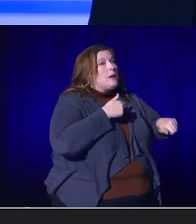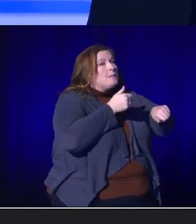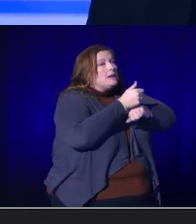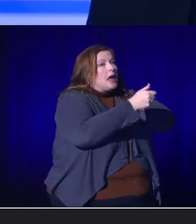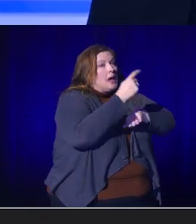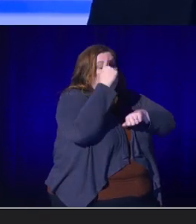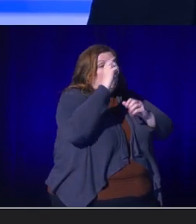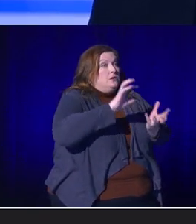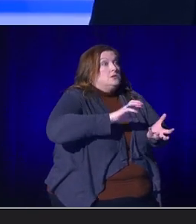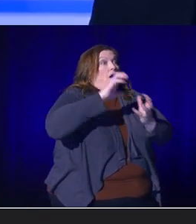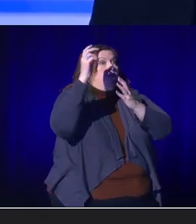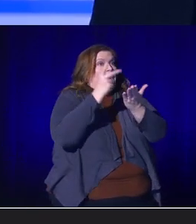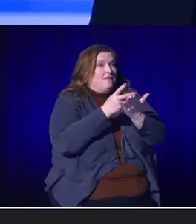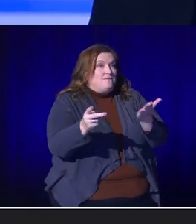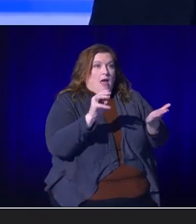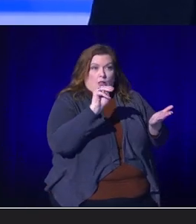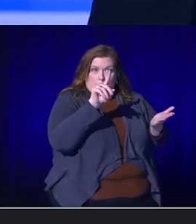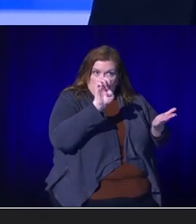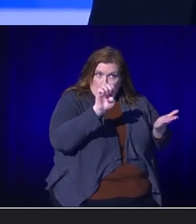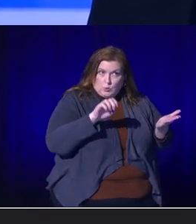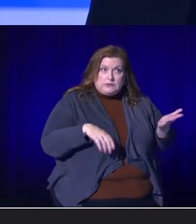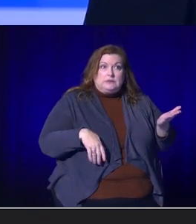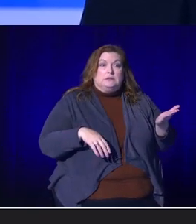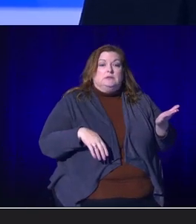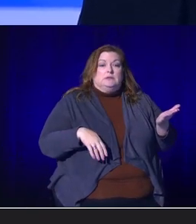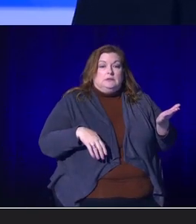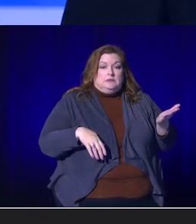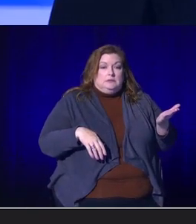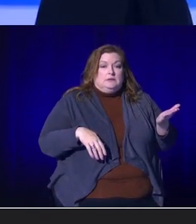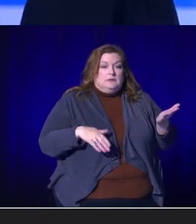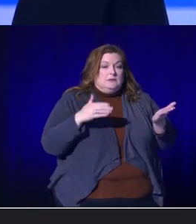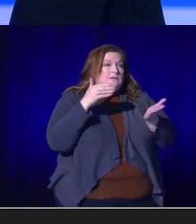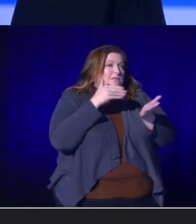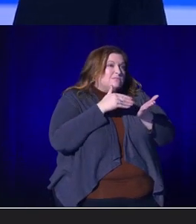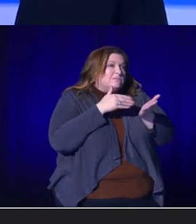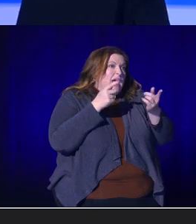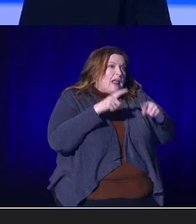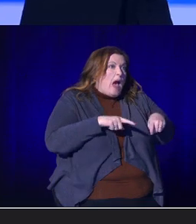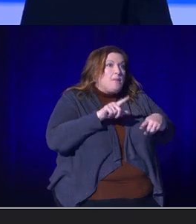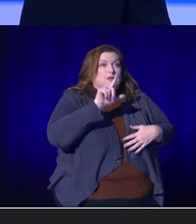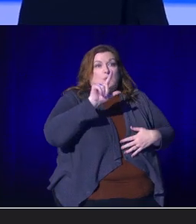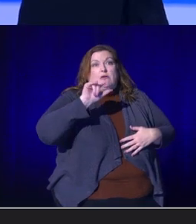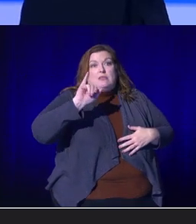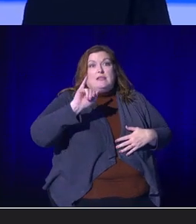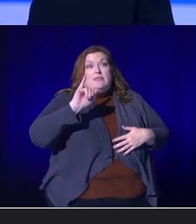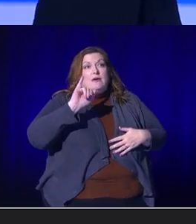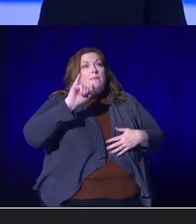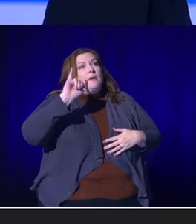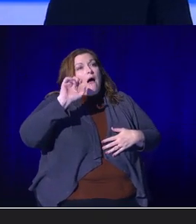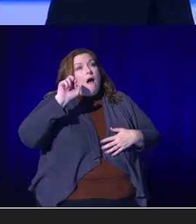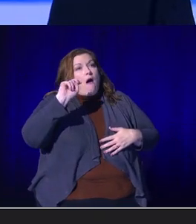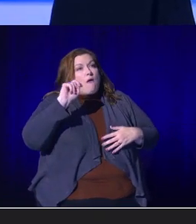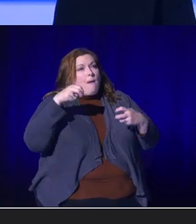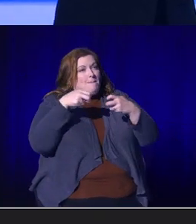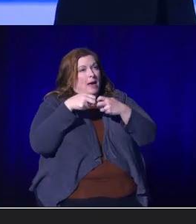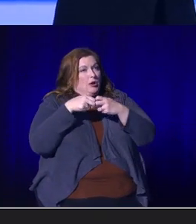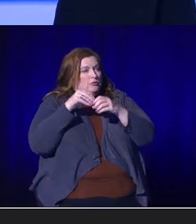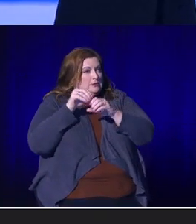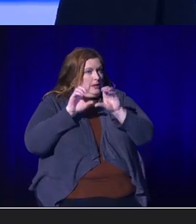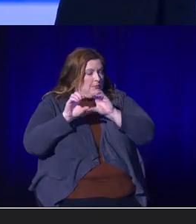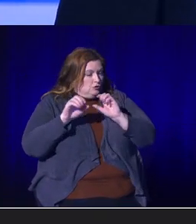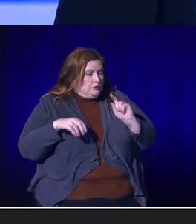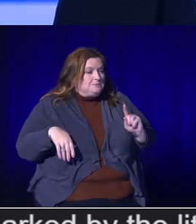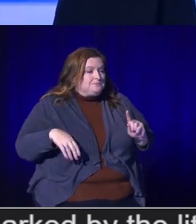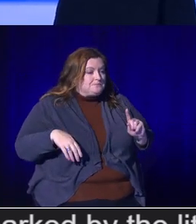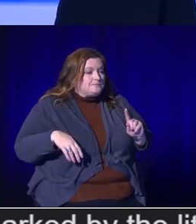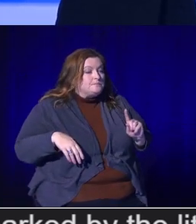these catastrophic failure modes, which are also hallmarked by the lithium-ion battery chemistry. And so although